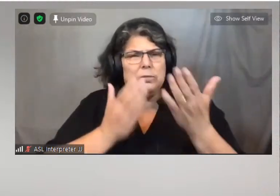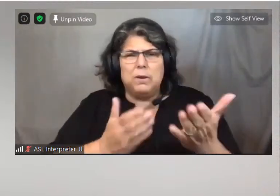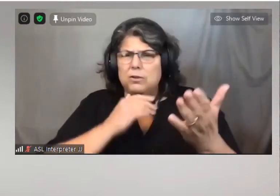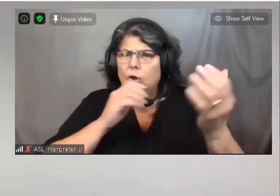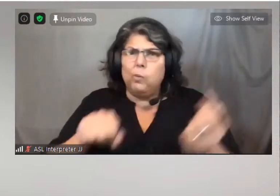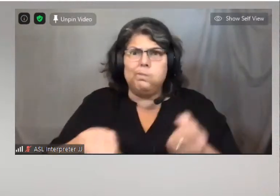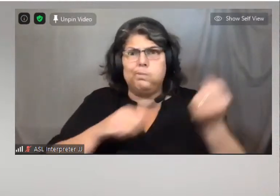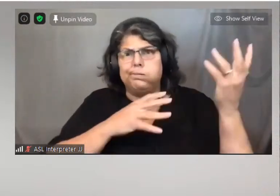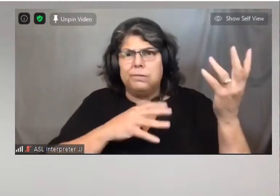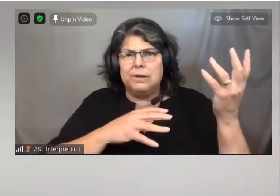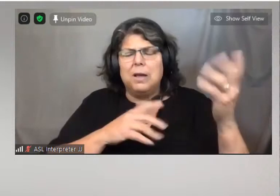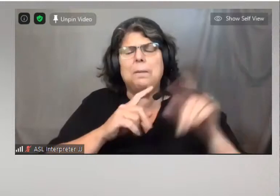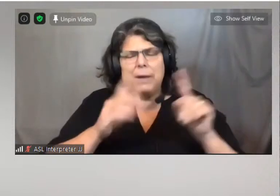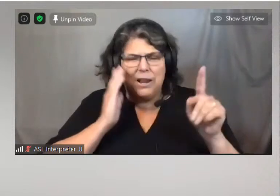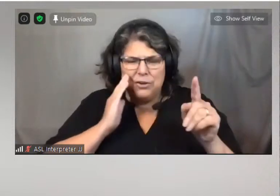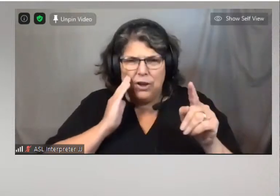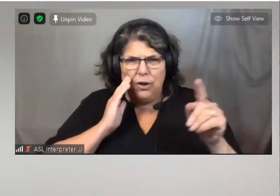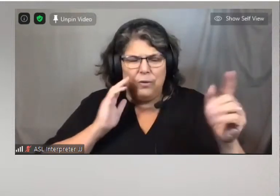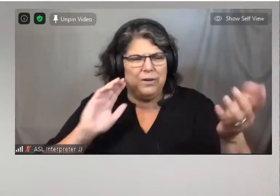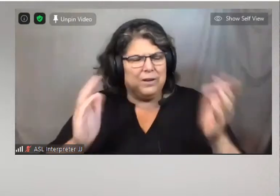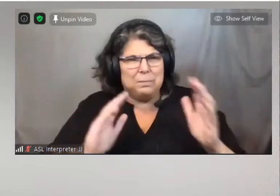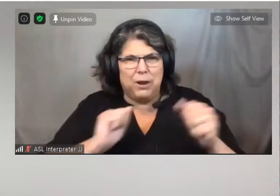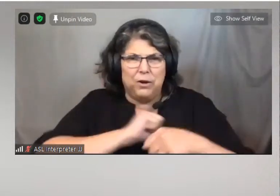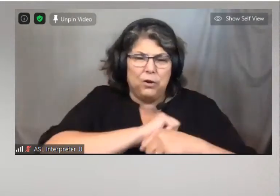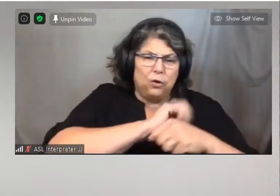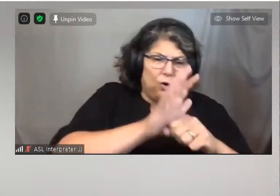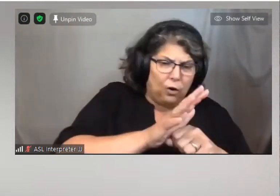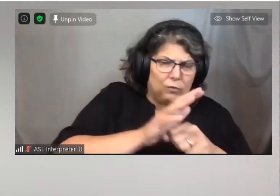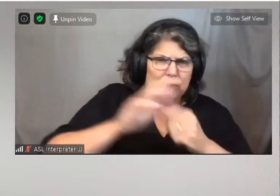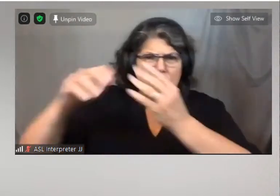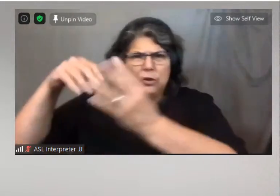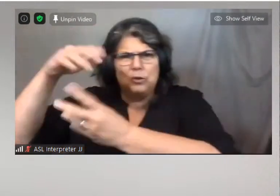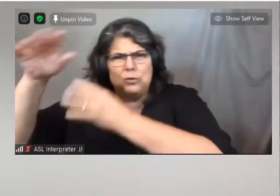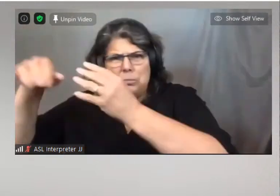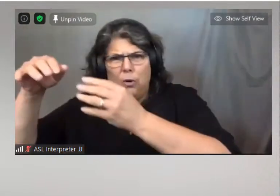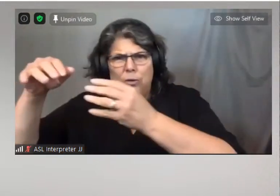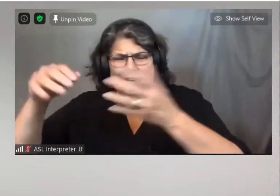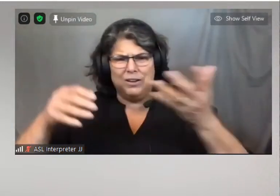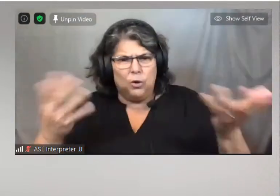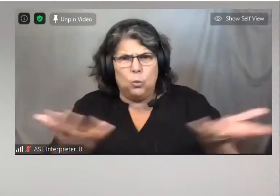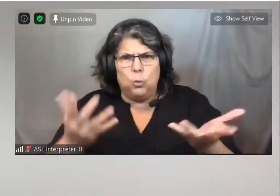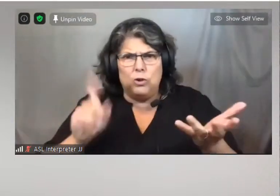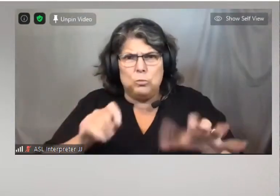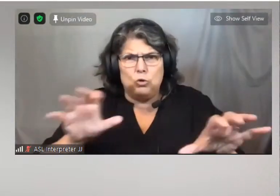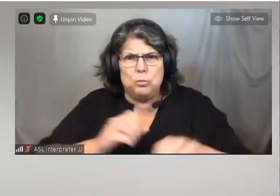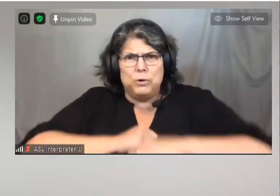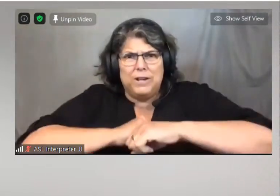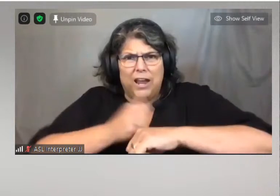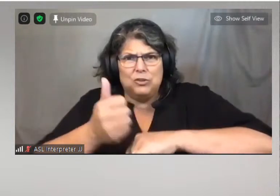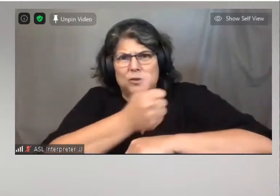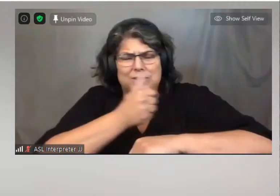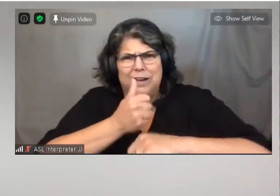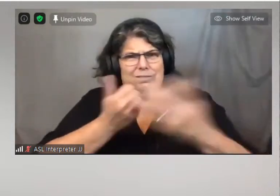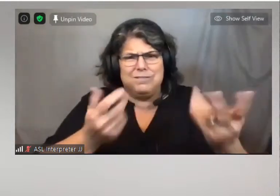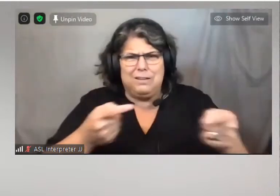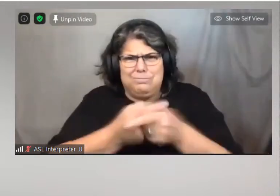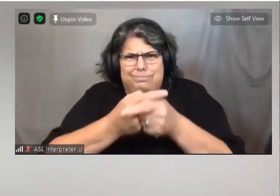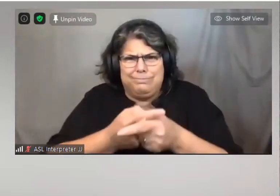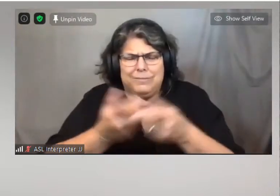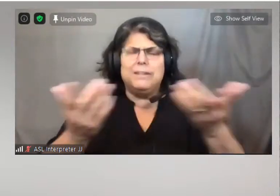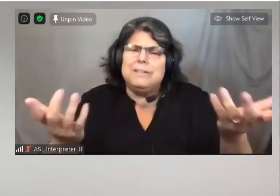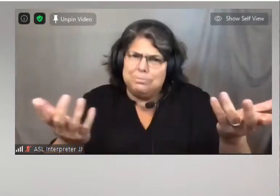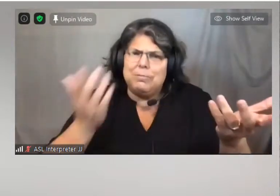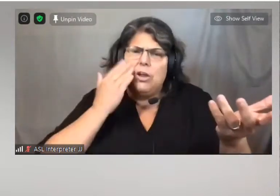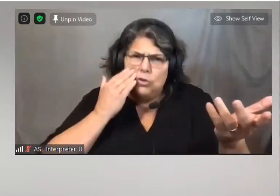contradictory, and it's difficult to figure out what's best. And it may come down to individuals figuring out what's best. That's why I want to give